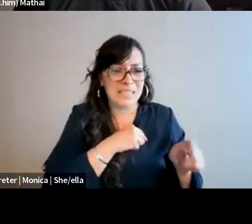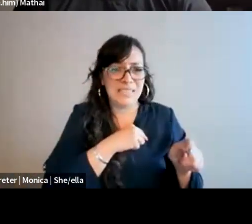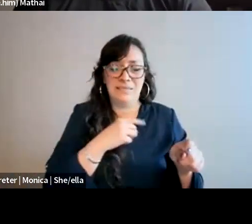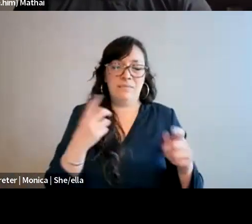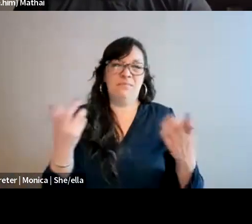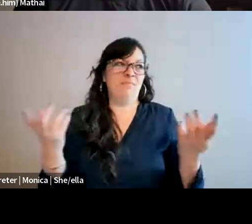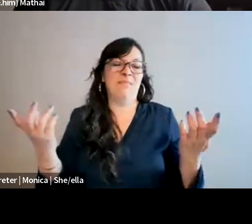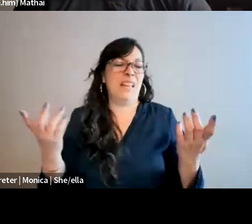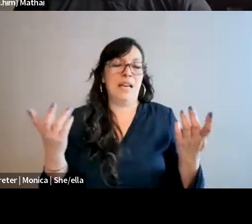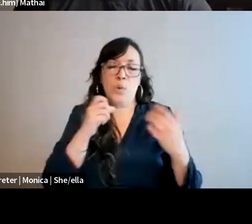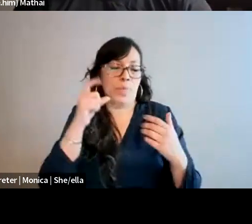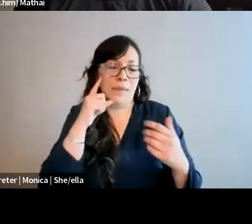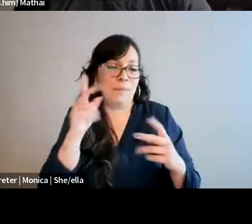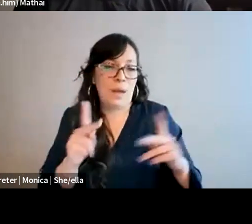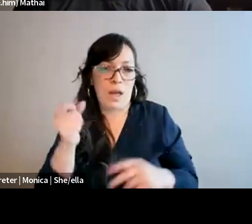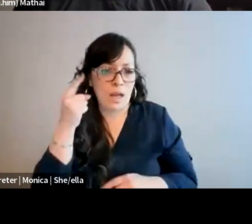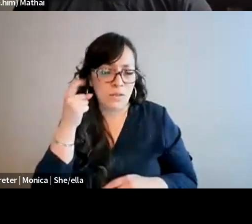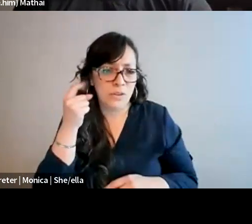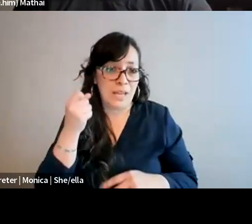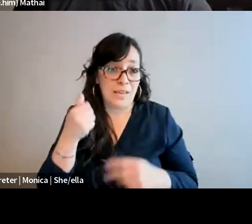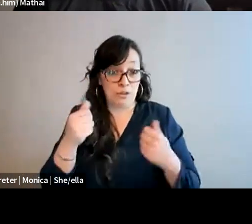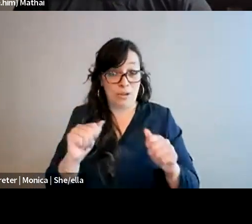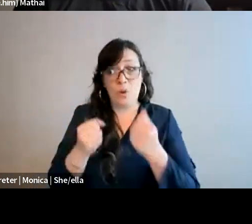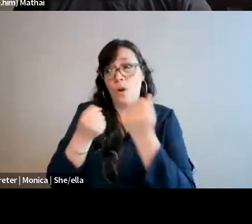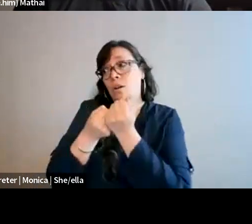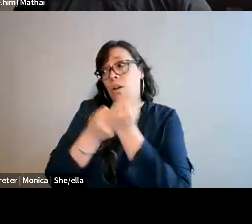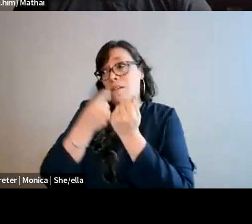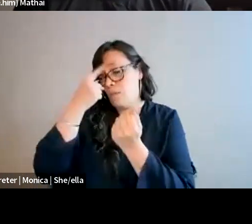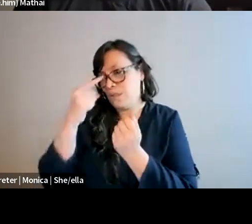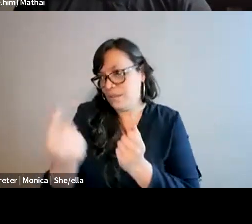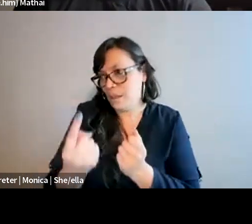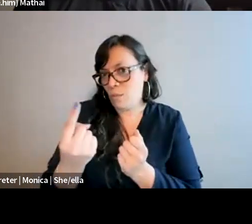what I don't think people know. So when people are trying to do something for someone, we need to ask,